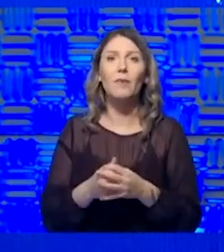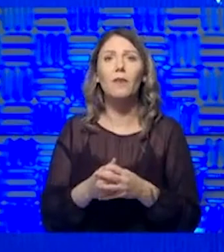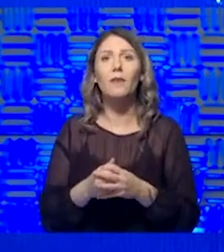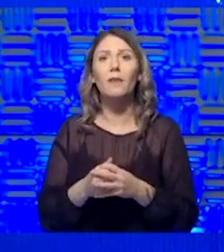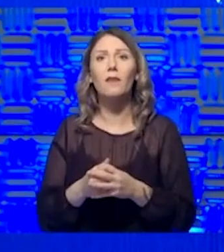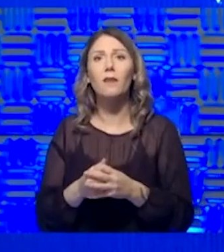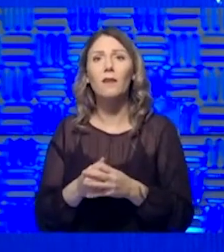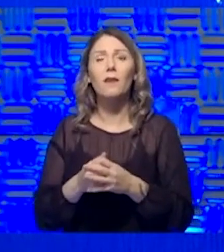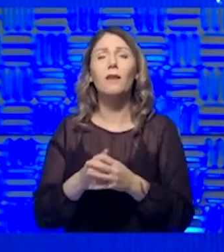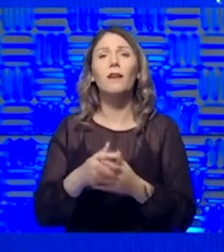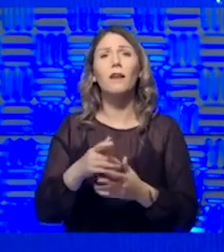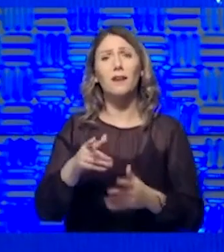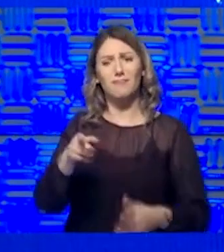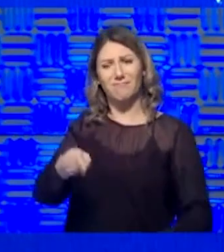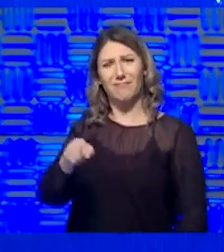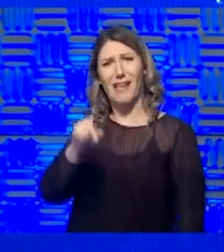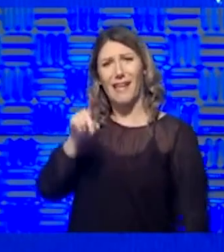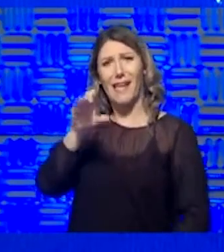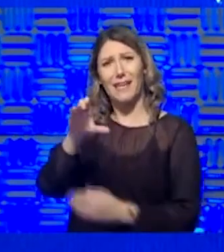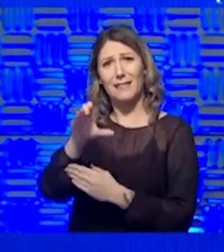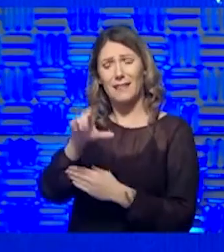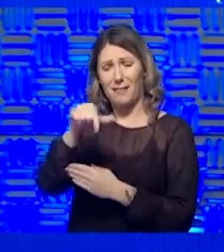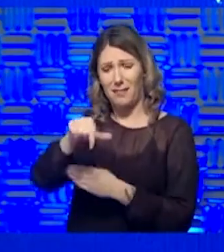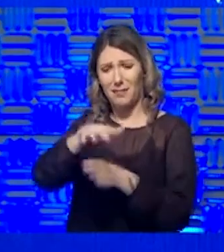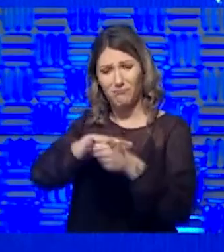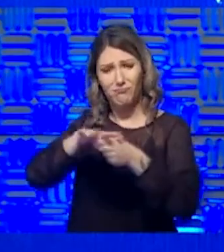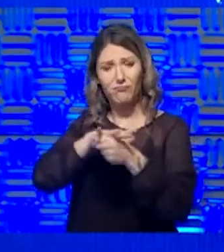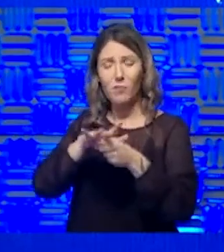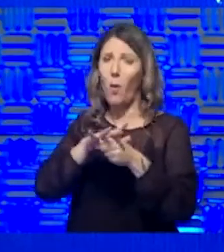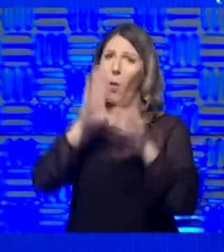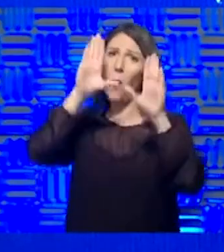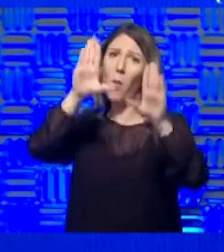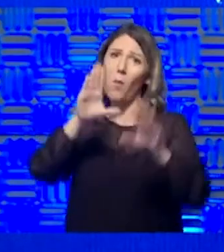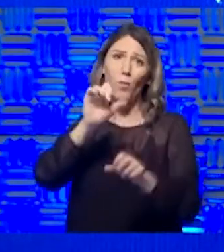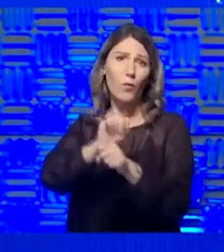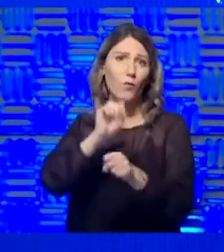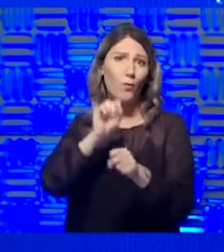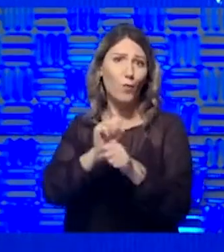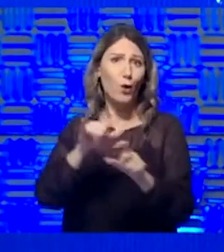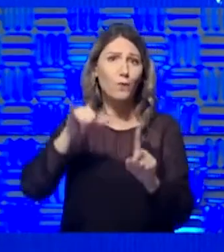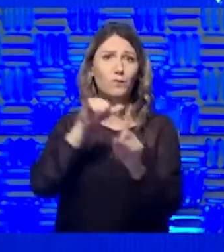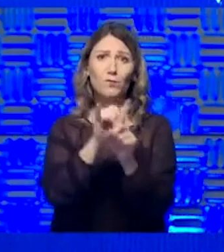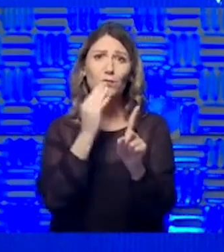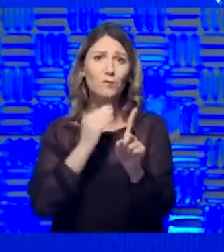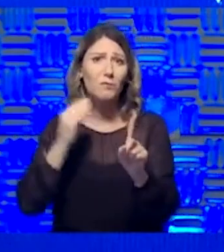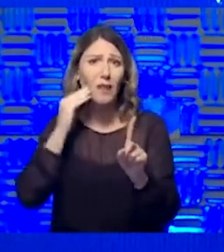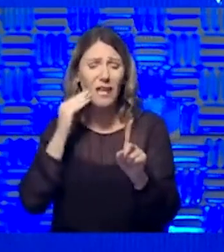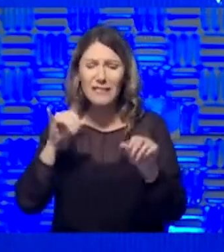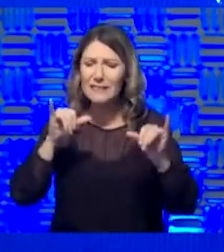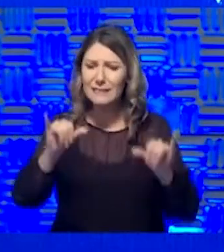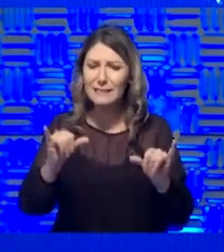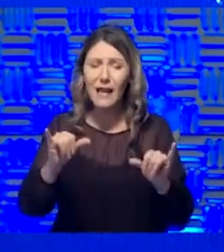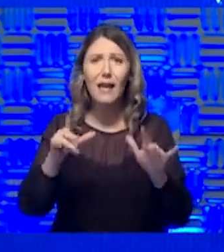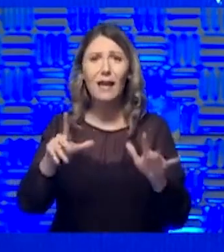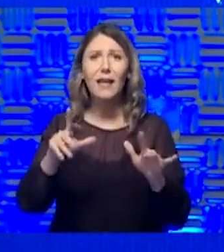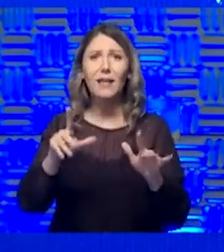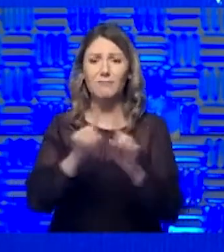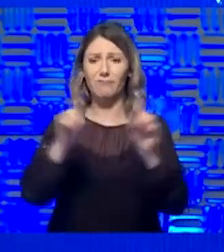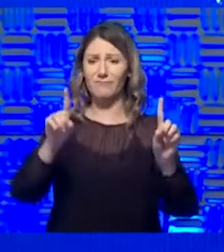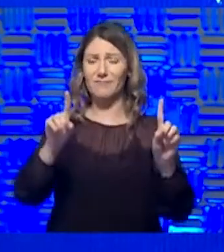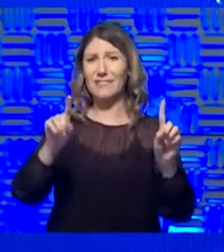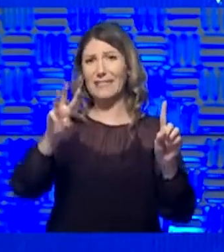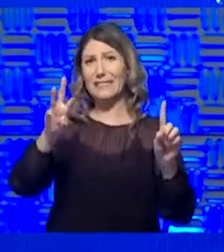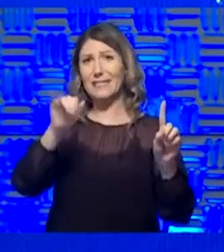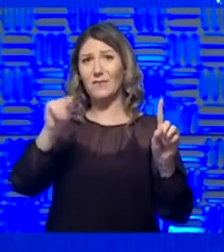BKC, this region has done a remarkable job of sheltering in place, staying at home, staying 6 feet apart, washing